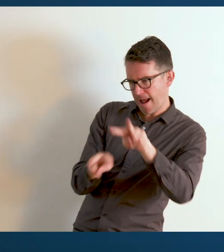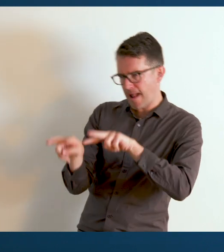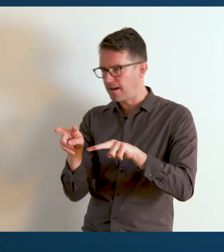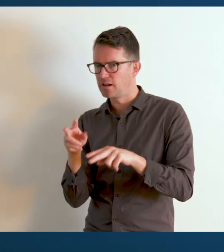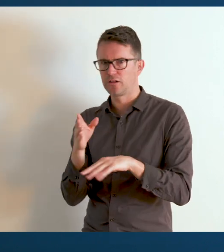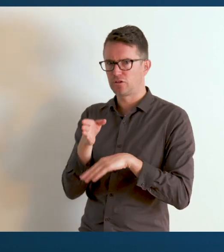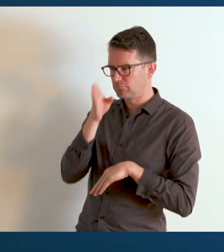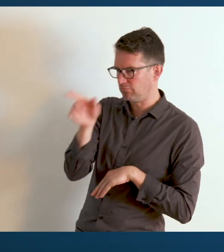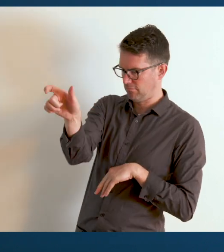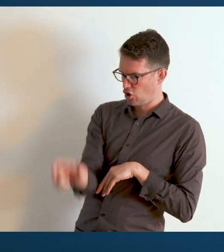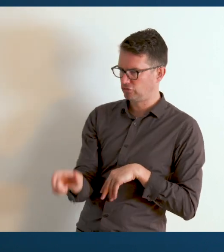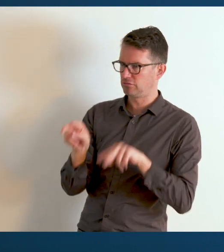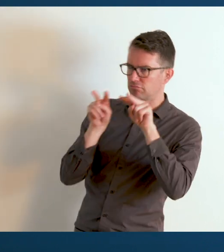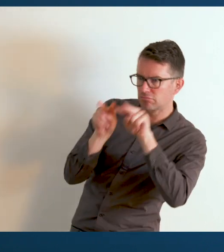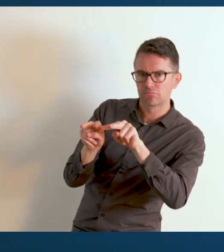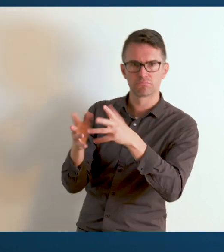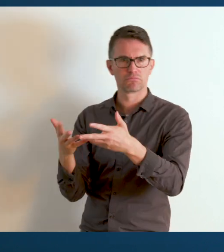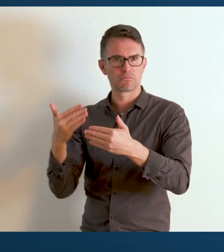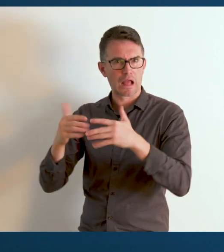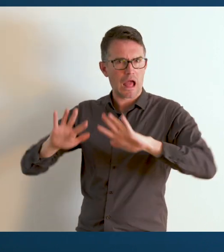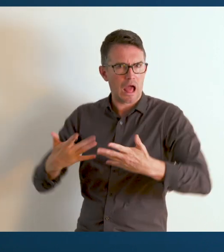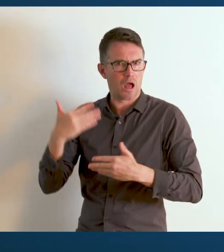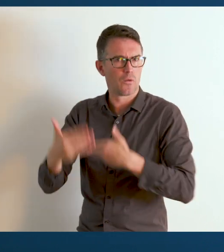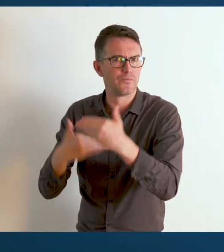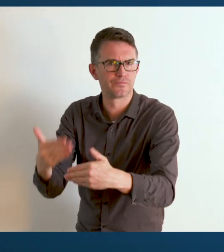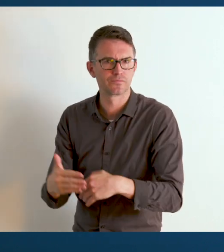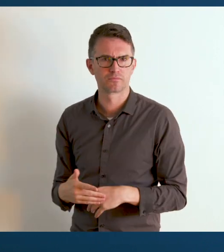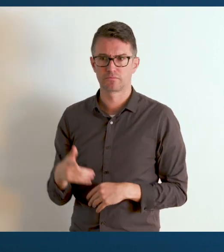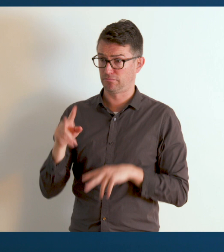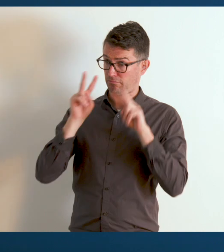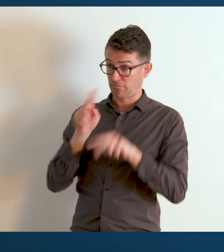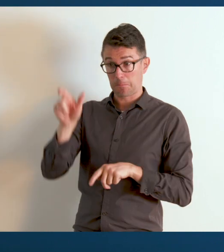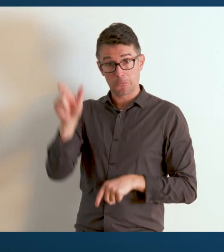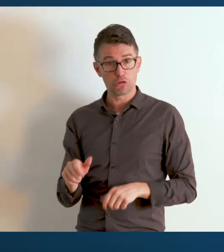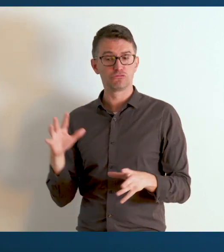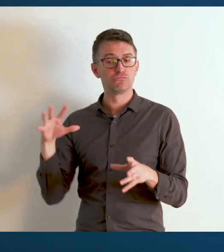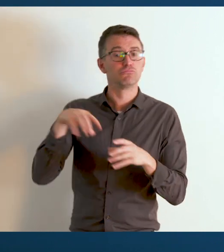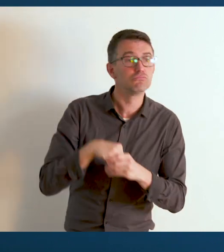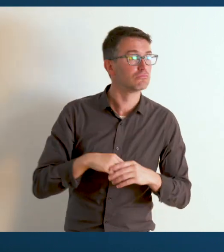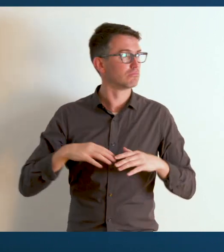to follow a person through a series of activities where they can be monitored.